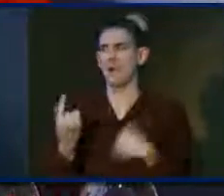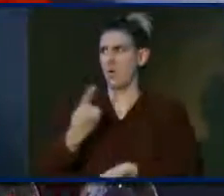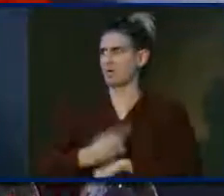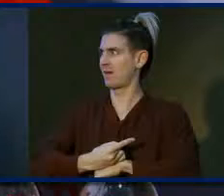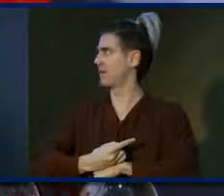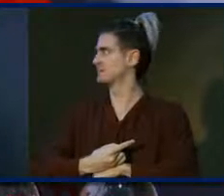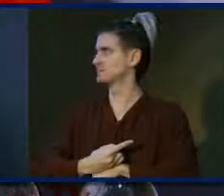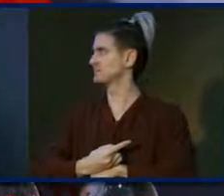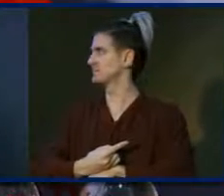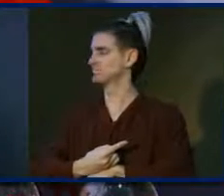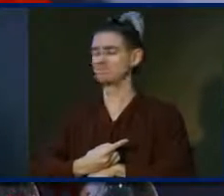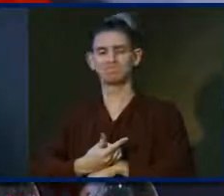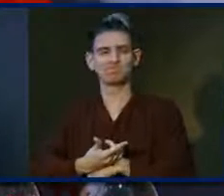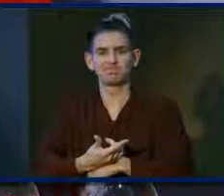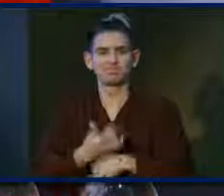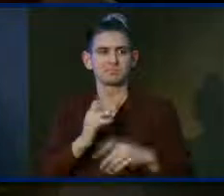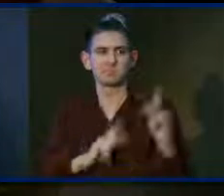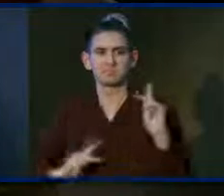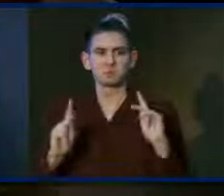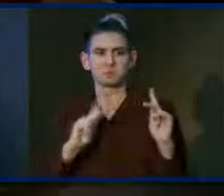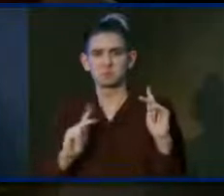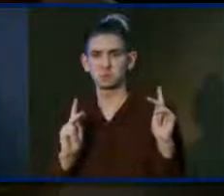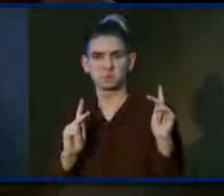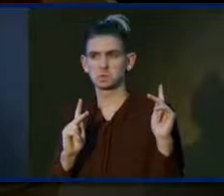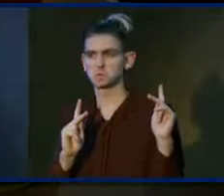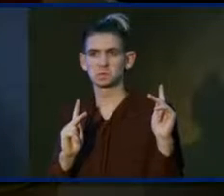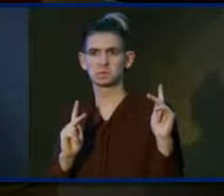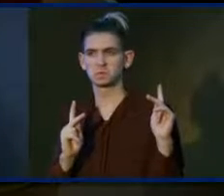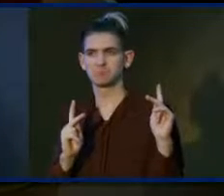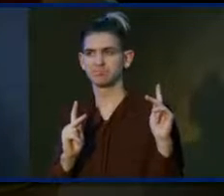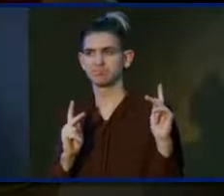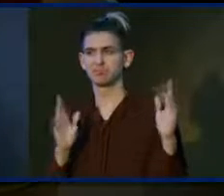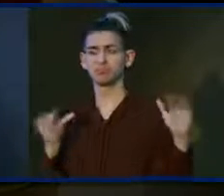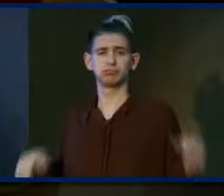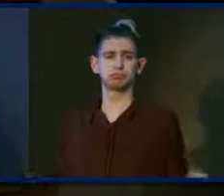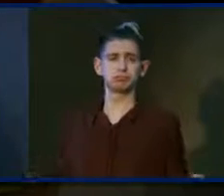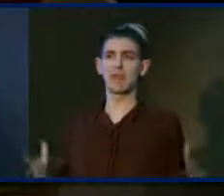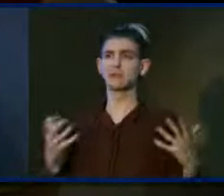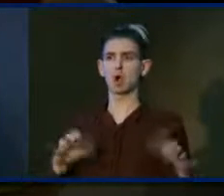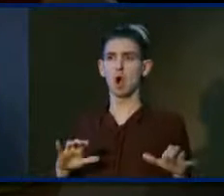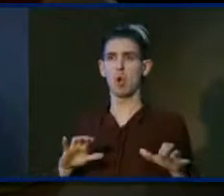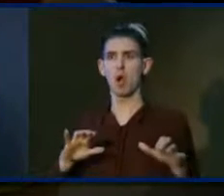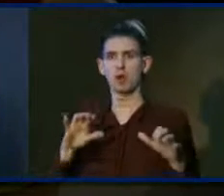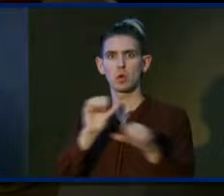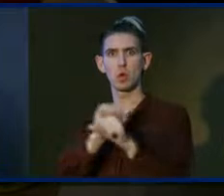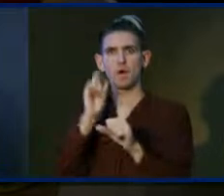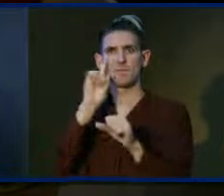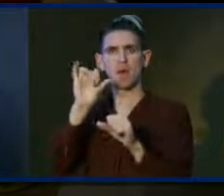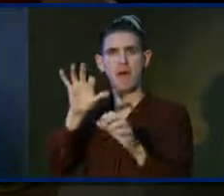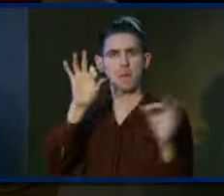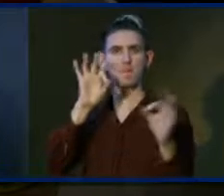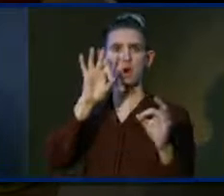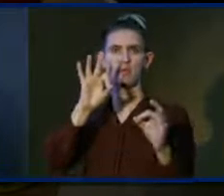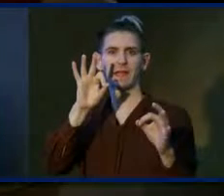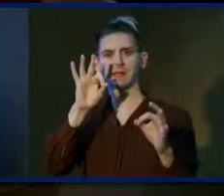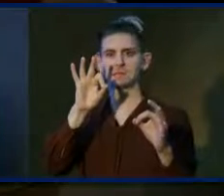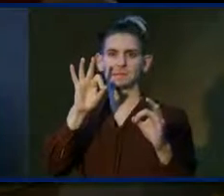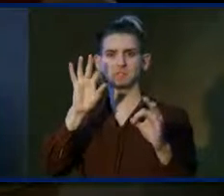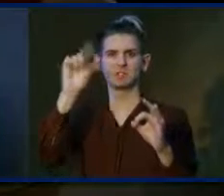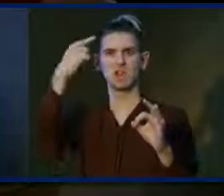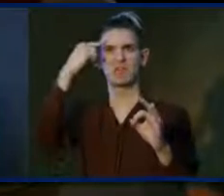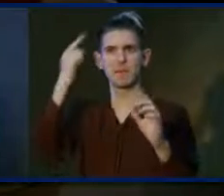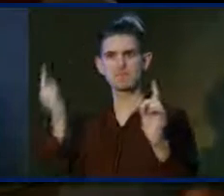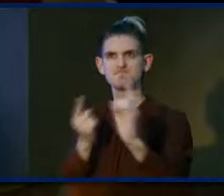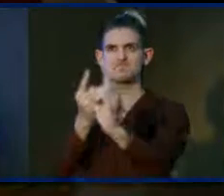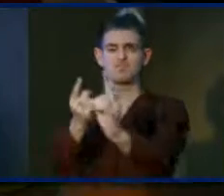towards a better union. Right, I appreciate that. Mayor Hardy Davis has a question. Thank you, Mayor Hancock. This question is